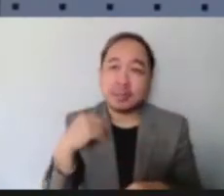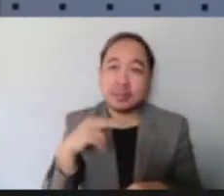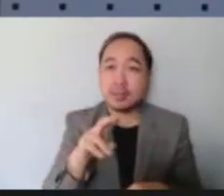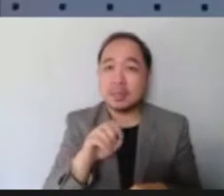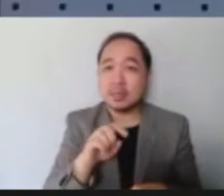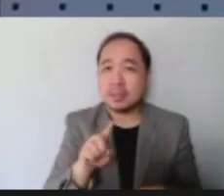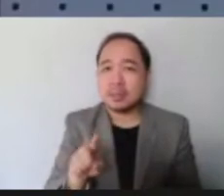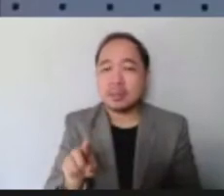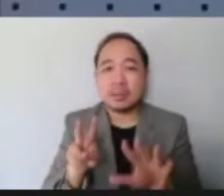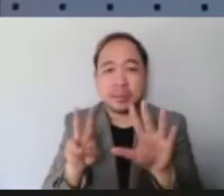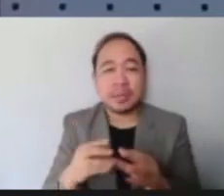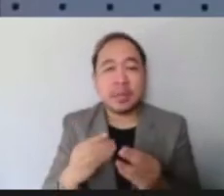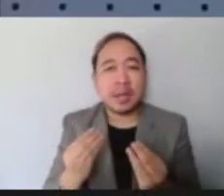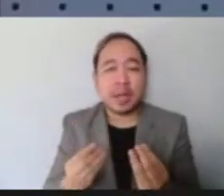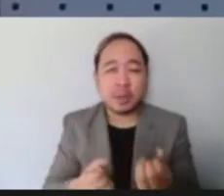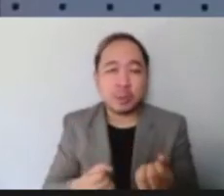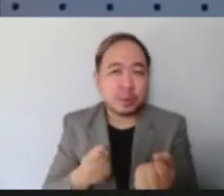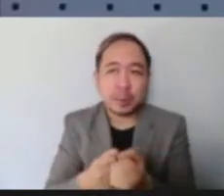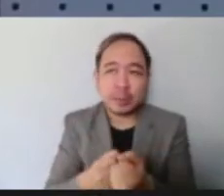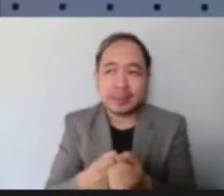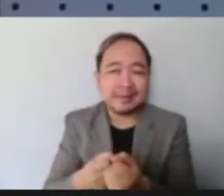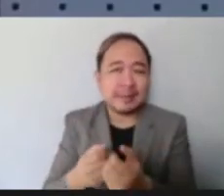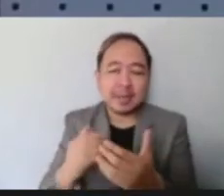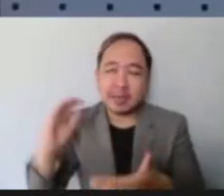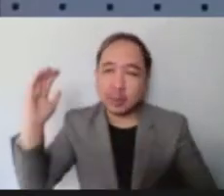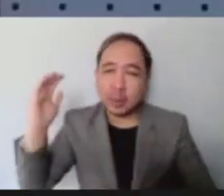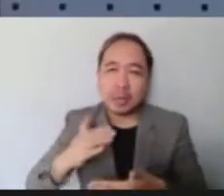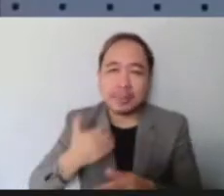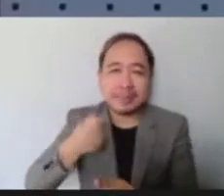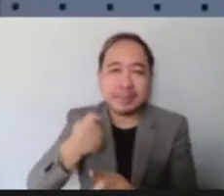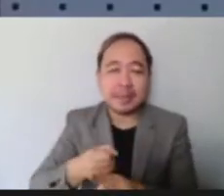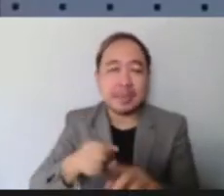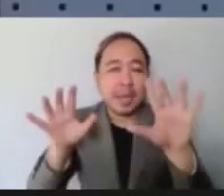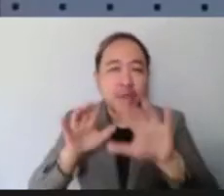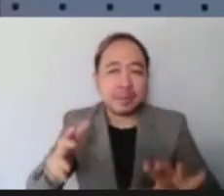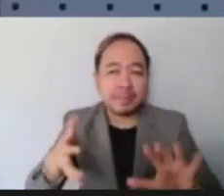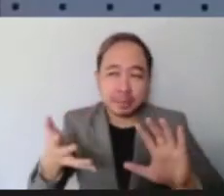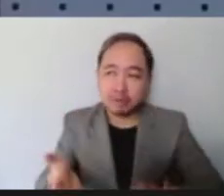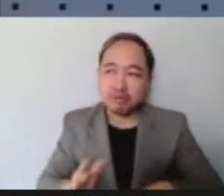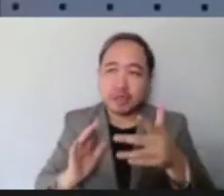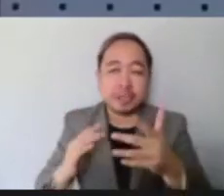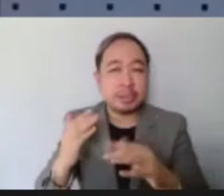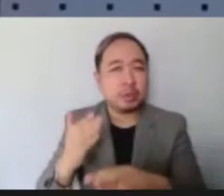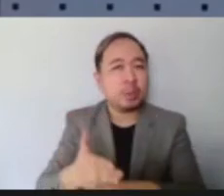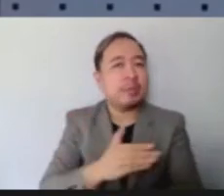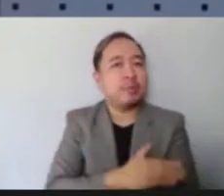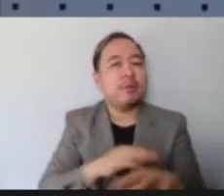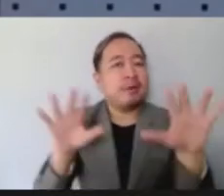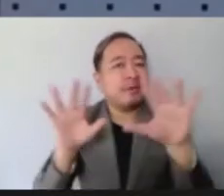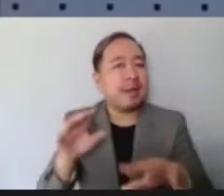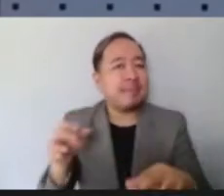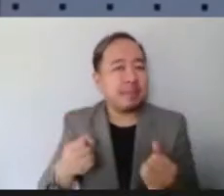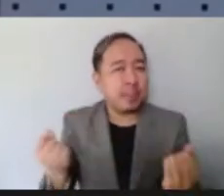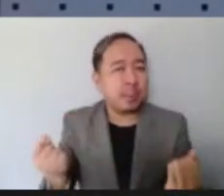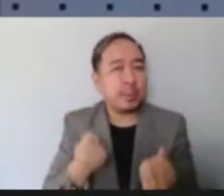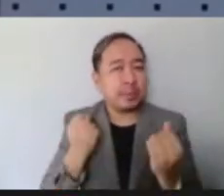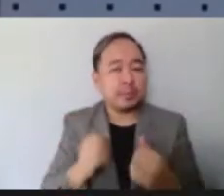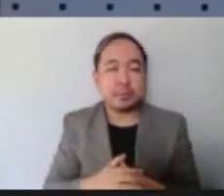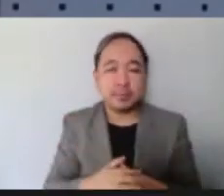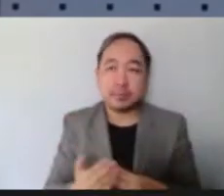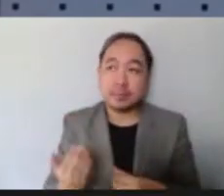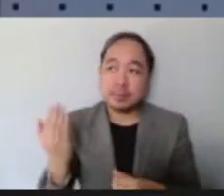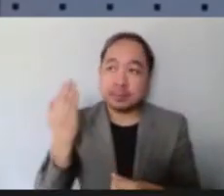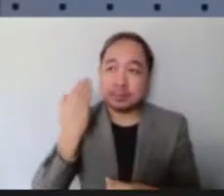contribute to addressing the harmful effects of climate change to enhance climate actions as a start last year